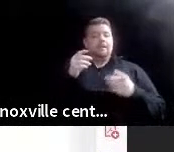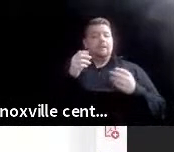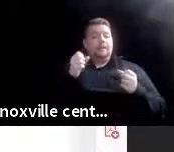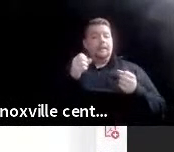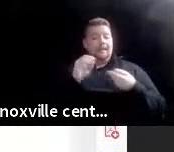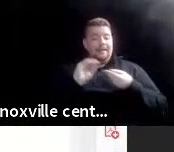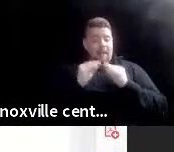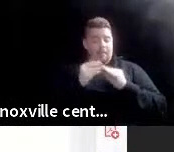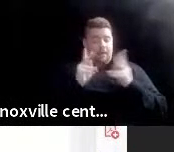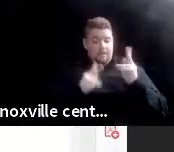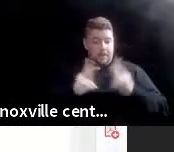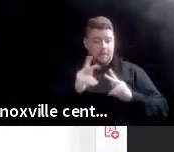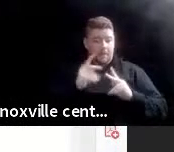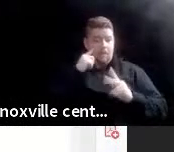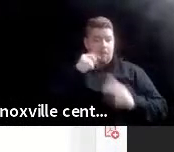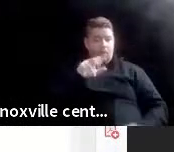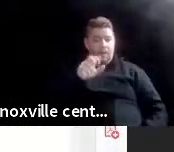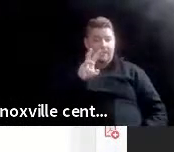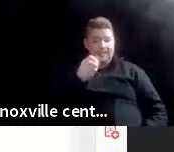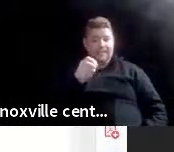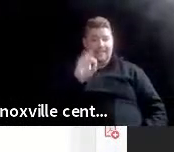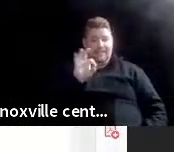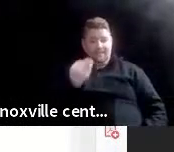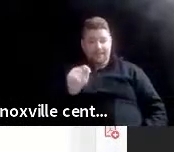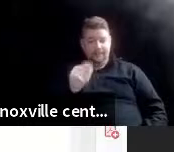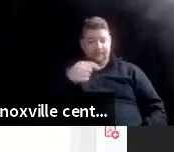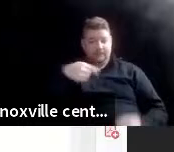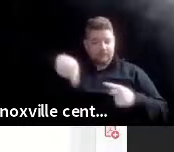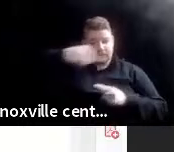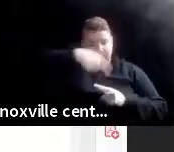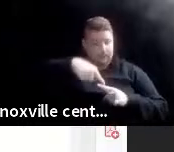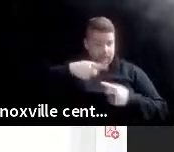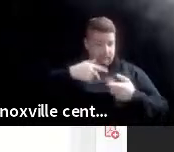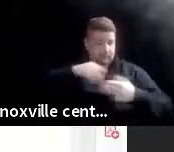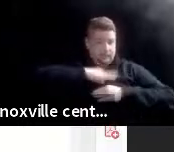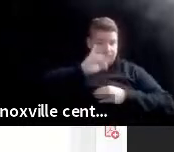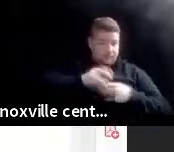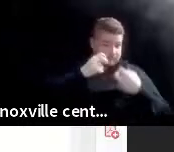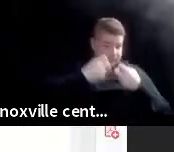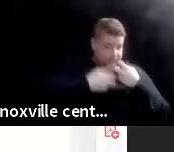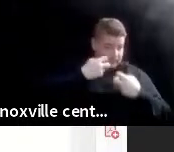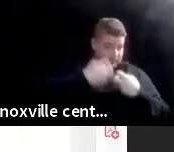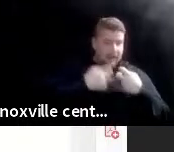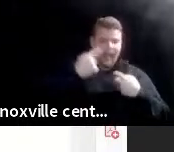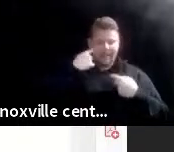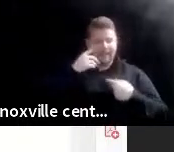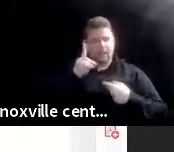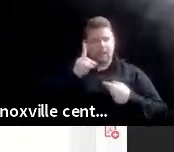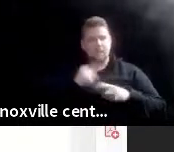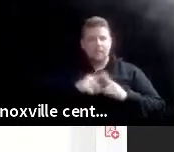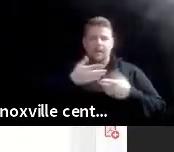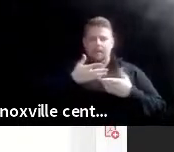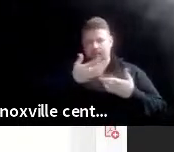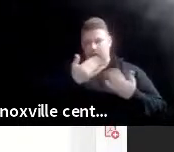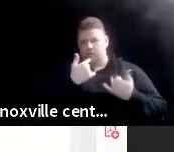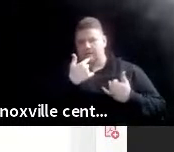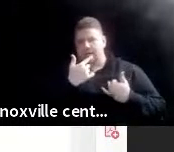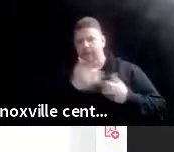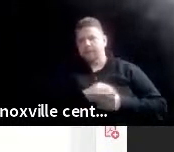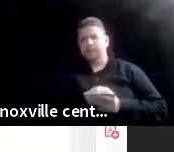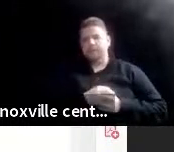per 360 square feet address that issue? I think it does, but I'd like to hear from us.